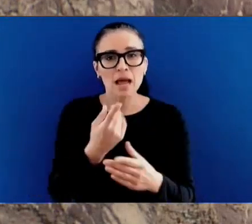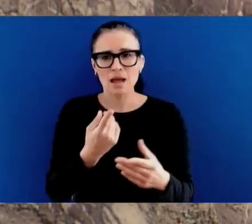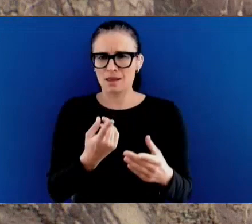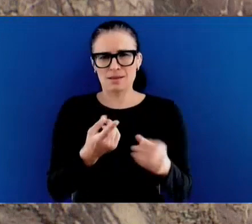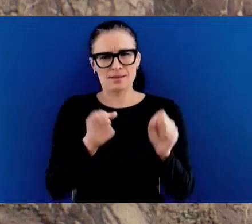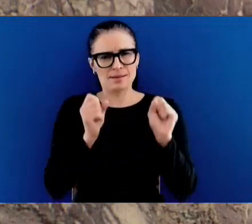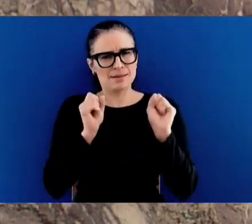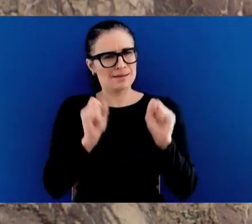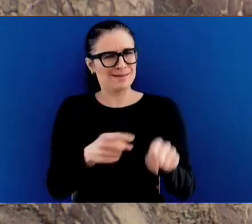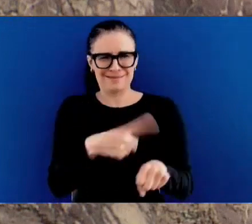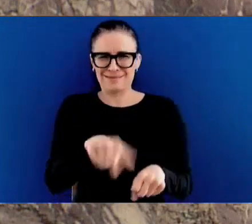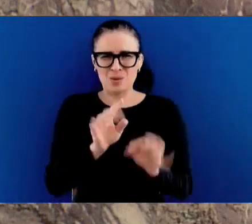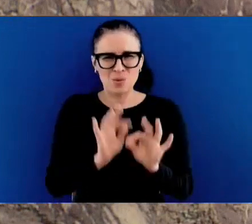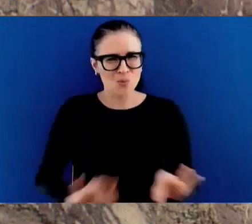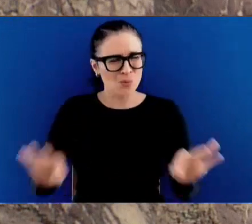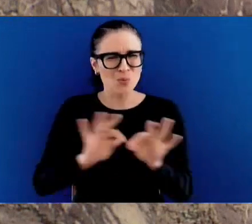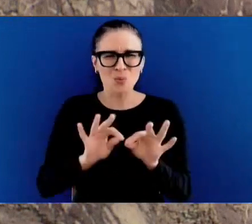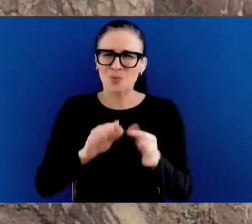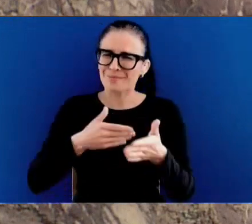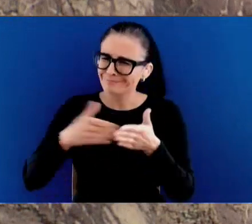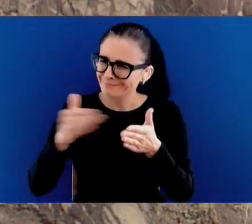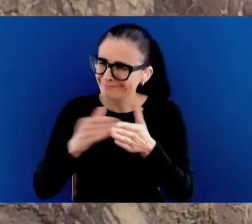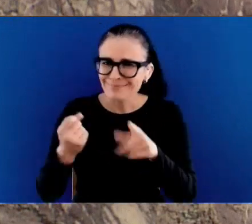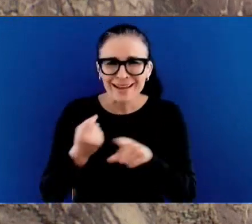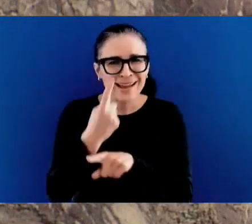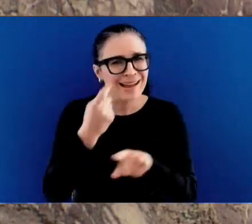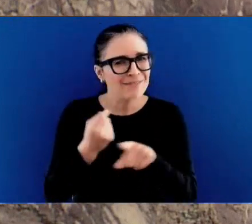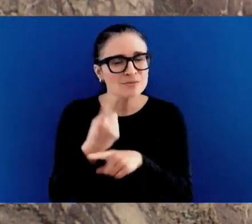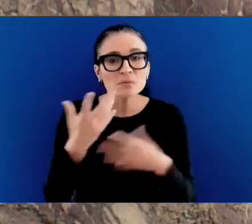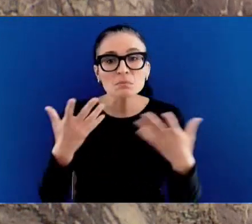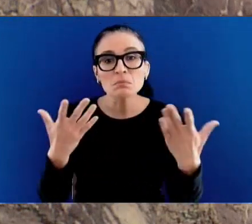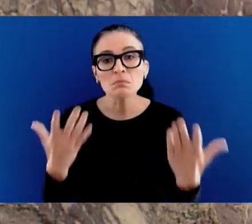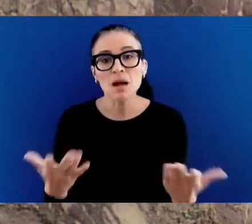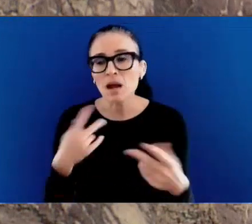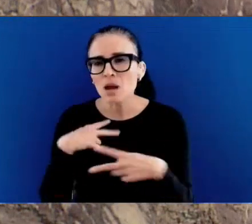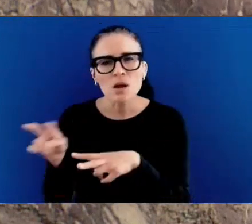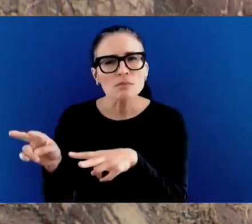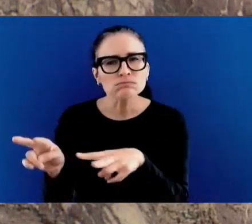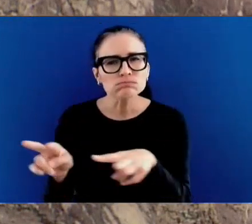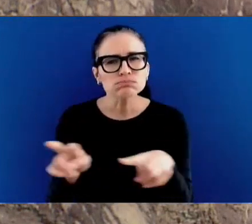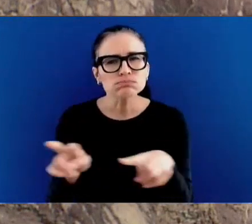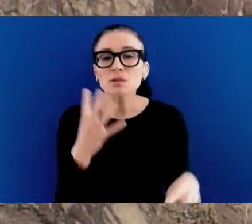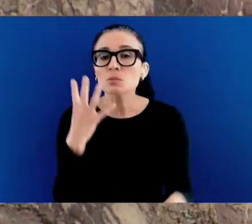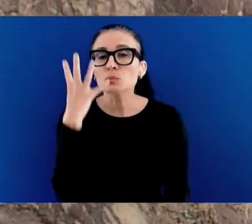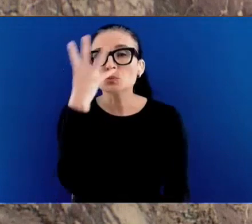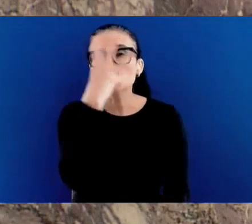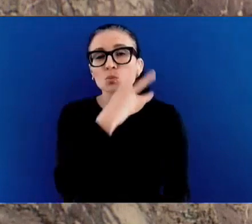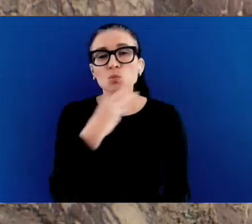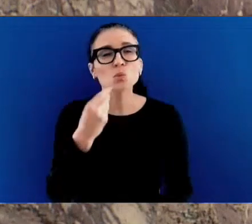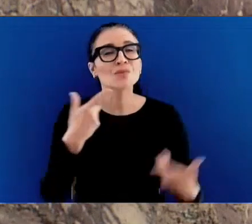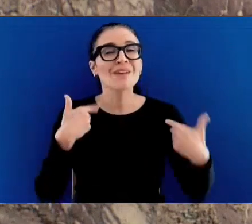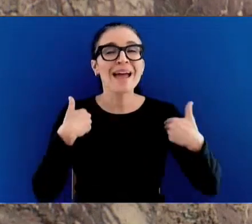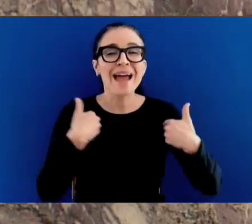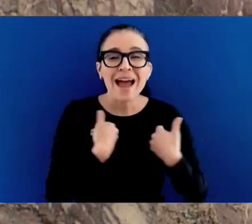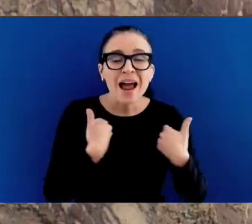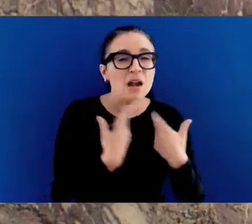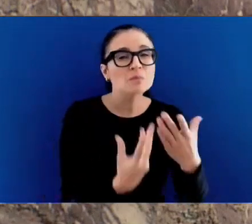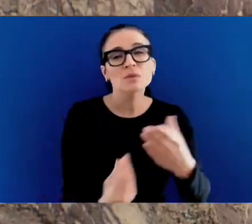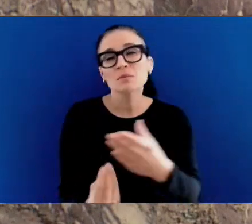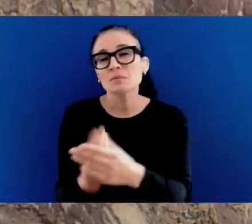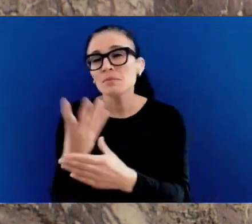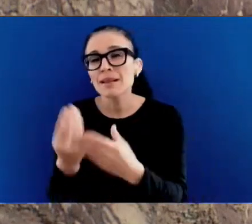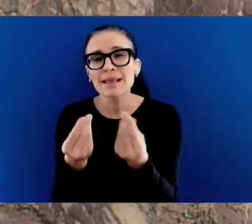We smell and we marvel at the wonders of our flora and fauna, spending millions of dollars in outdoor camping and hiking activities